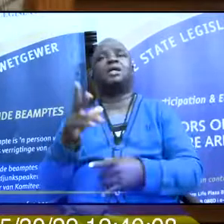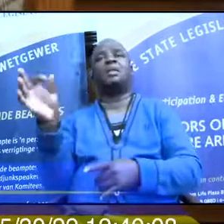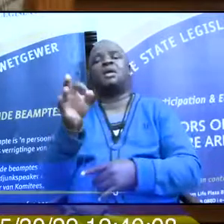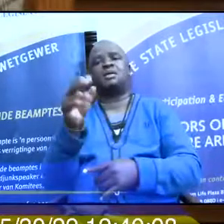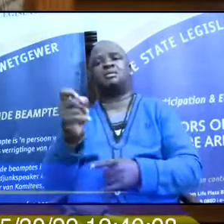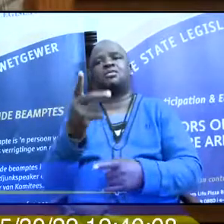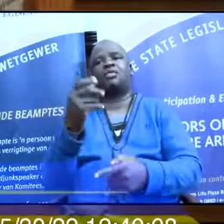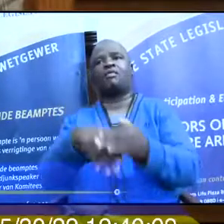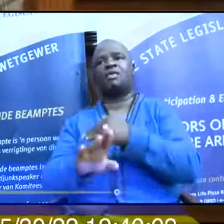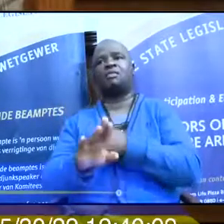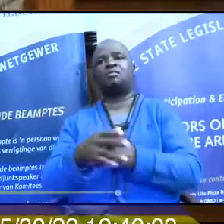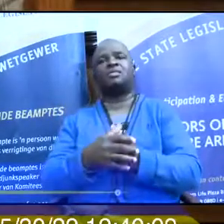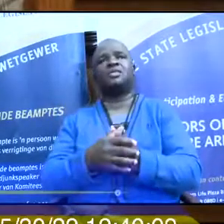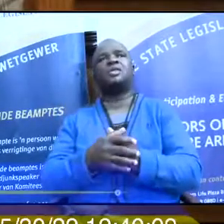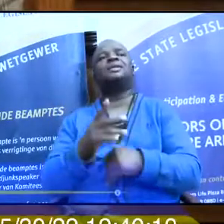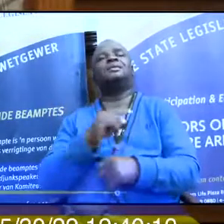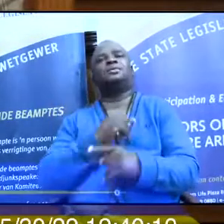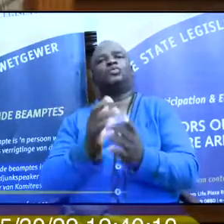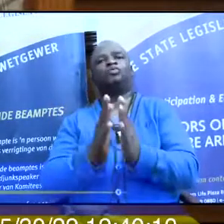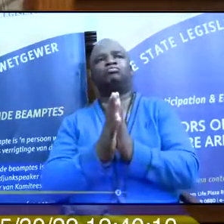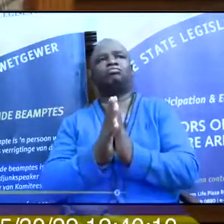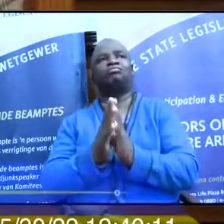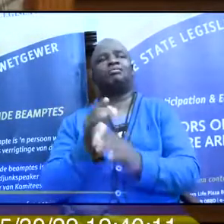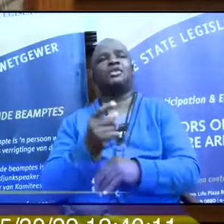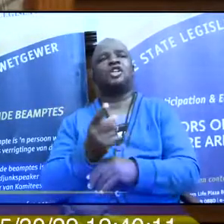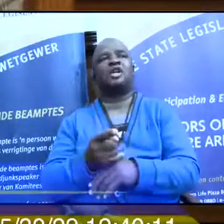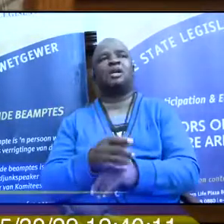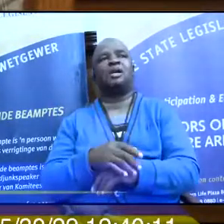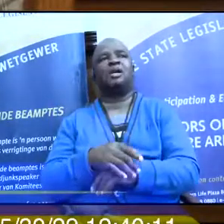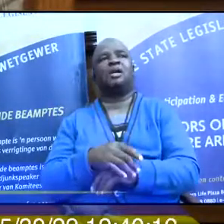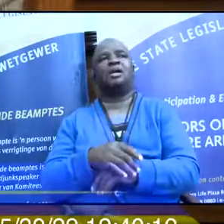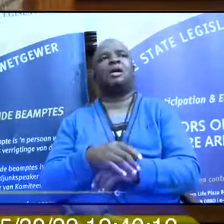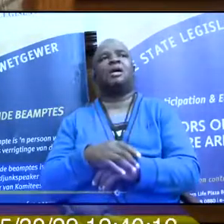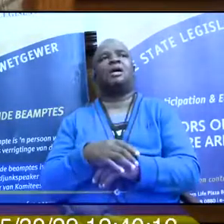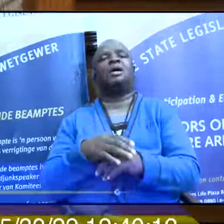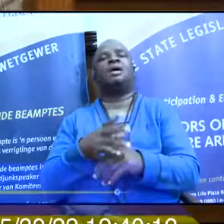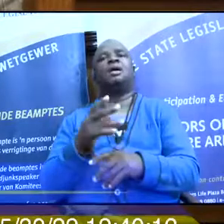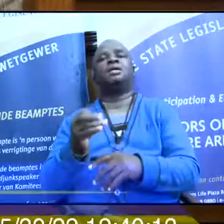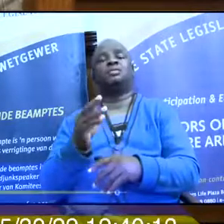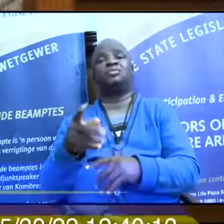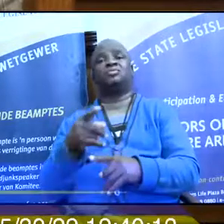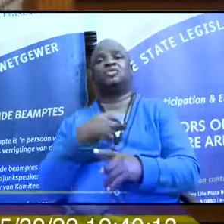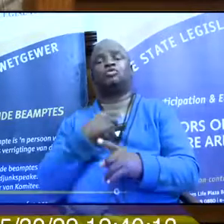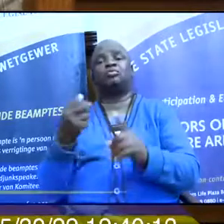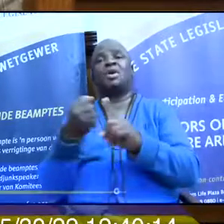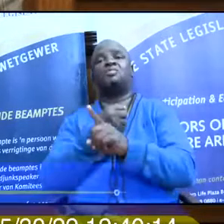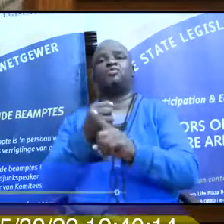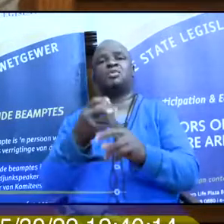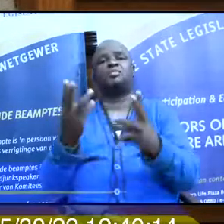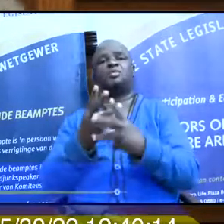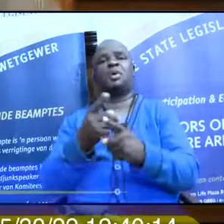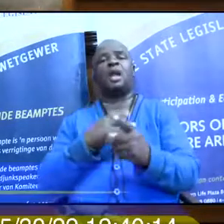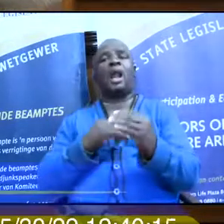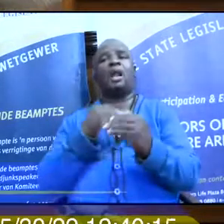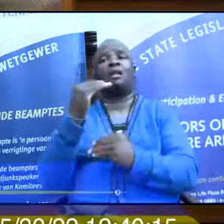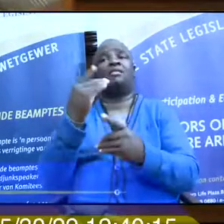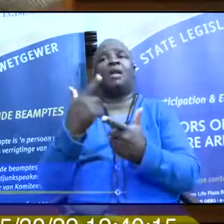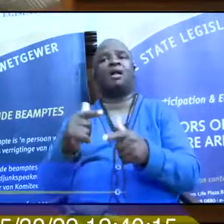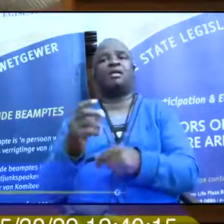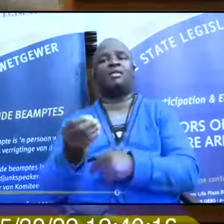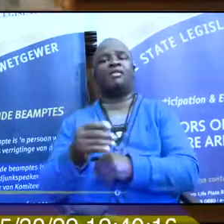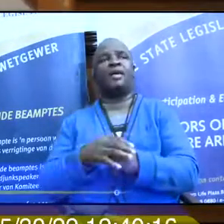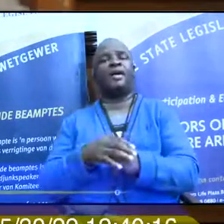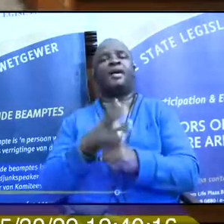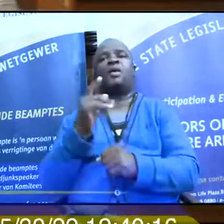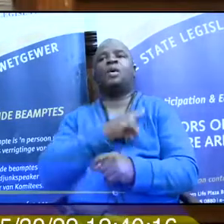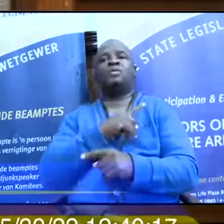messengers in those offices we are therefore saying that that is higher level of of exploitation to our people because what they are performing it is